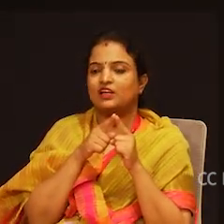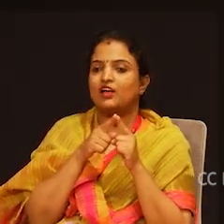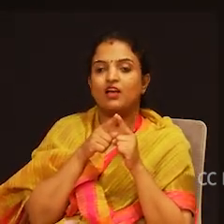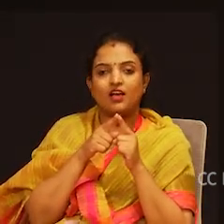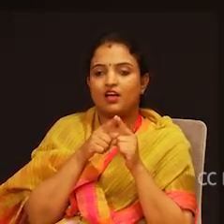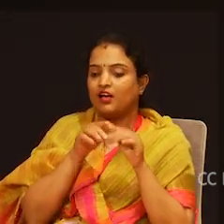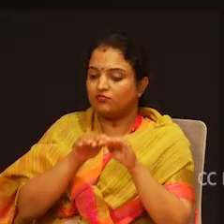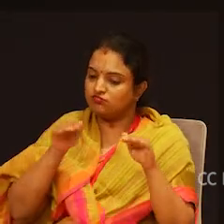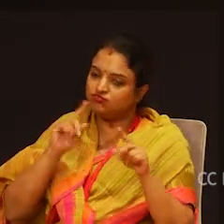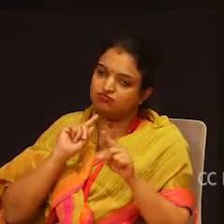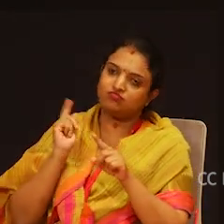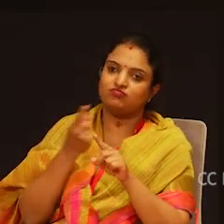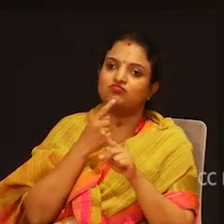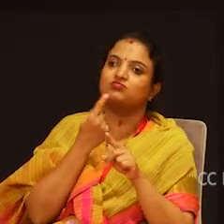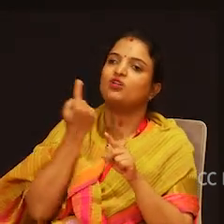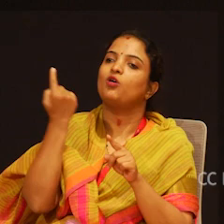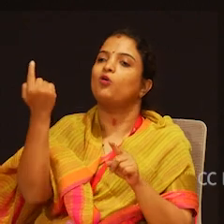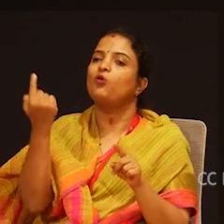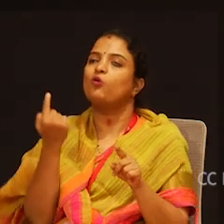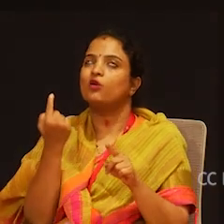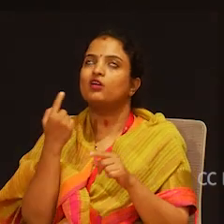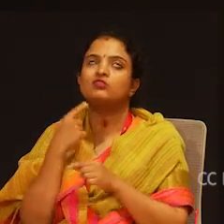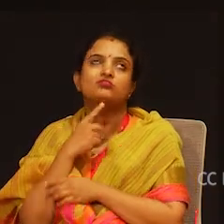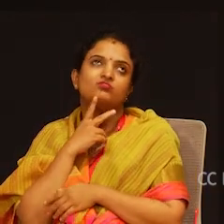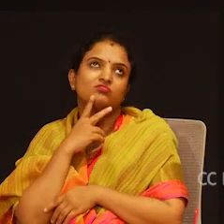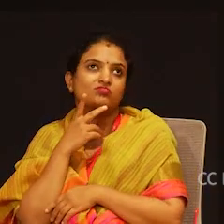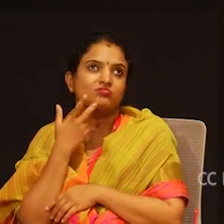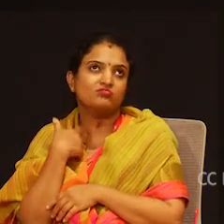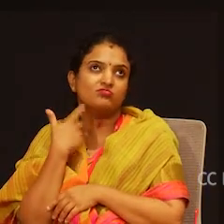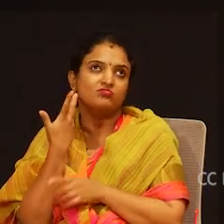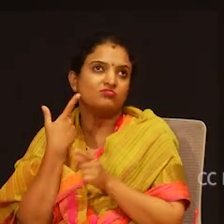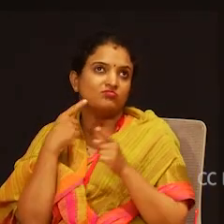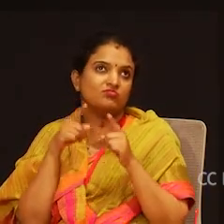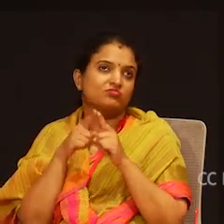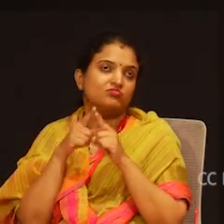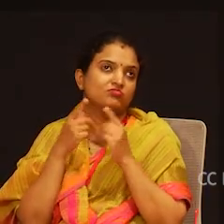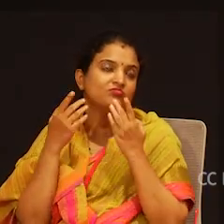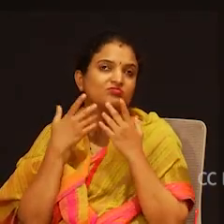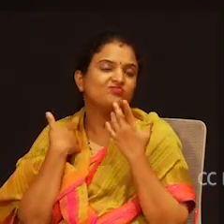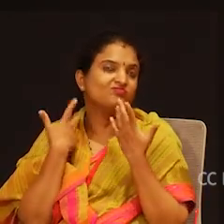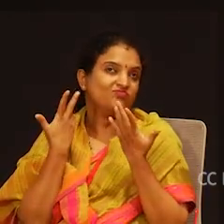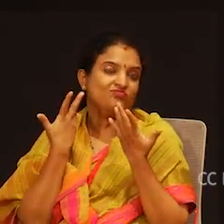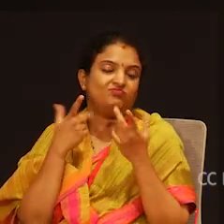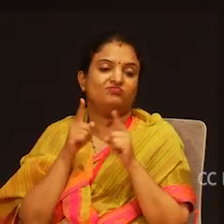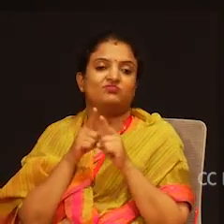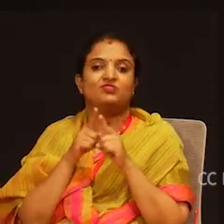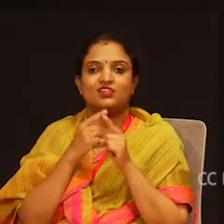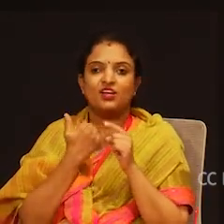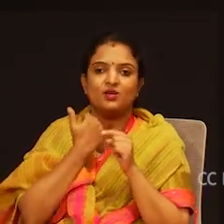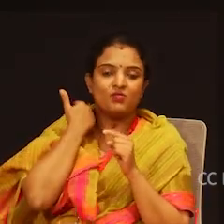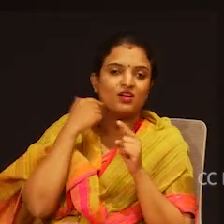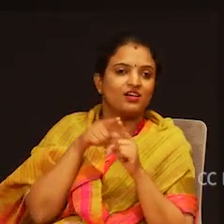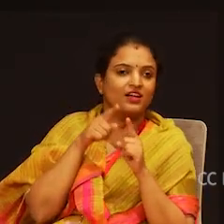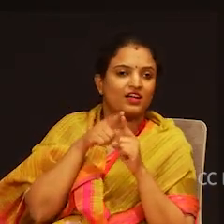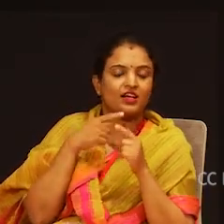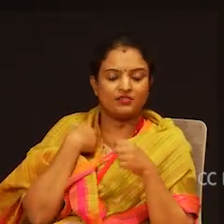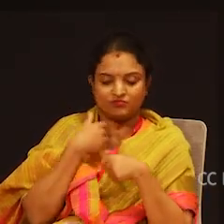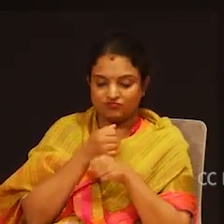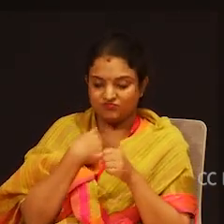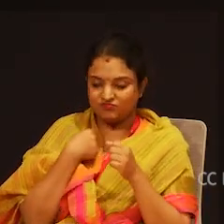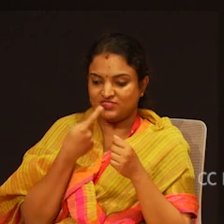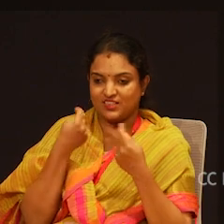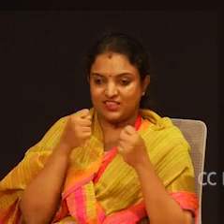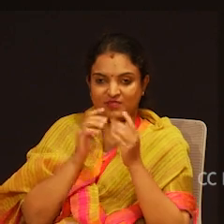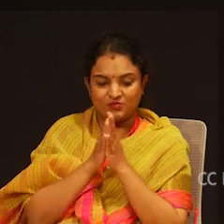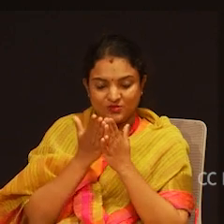children. And then one wonders, should we not lock up the doors of NCERT? Because if we are preparing and developing